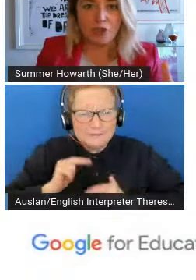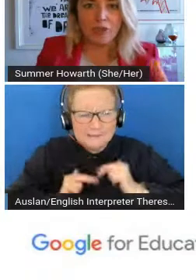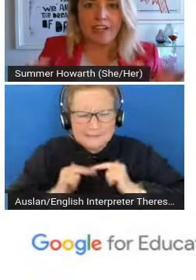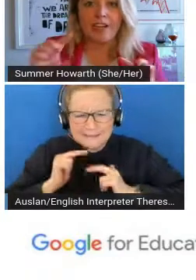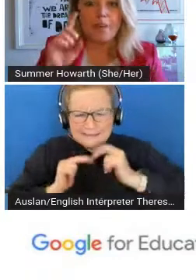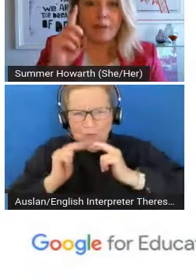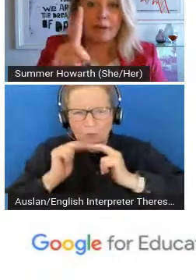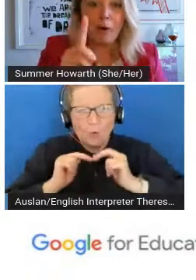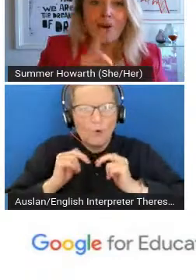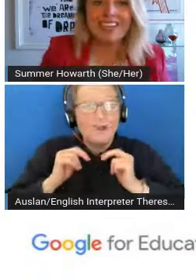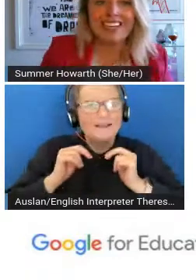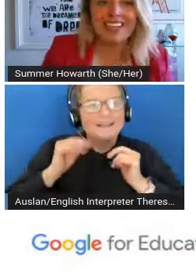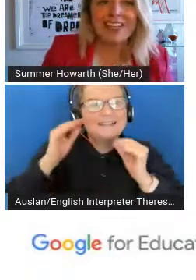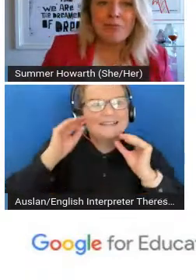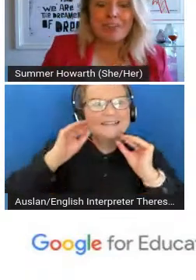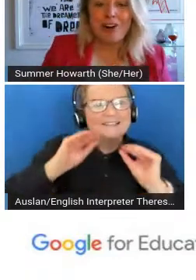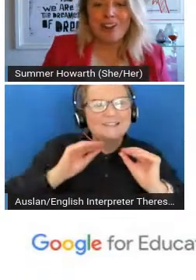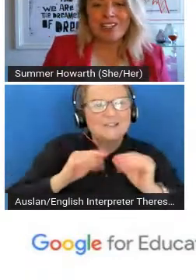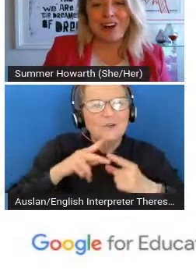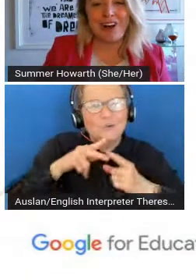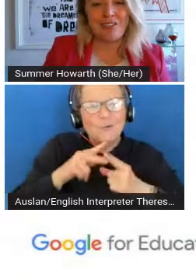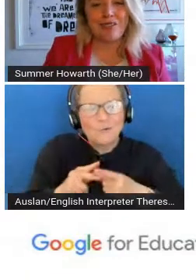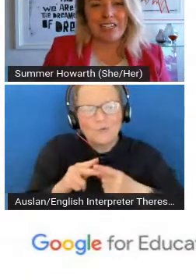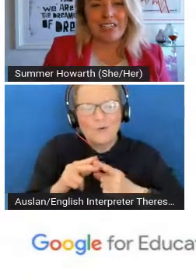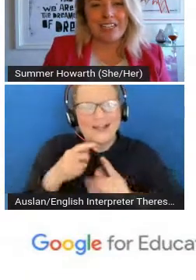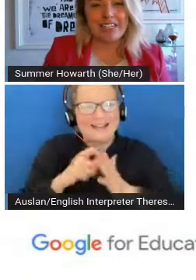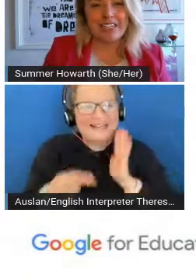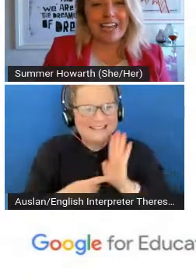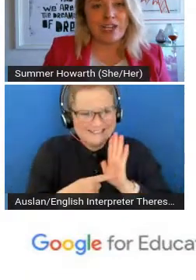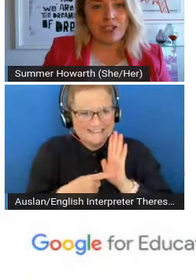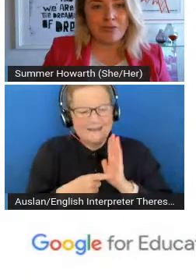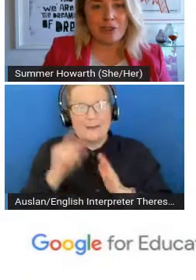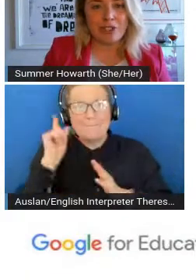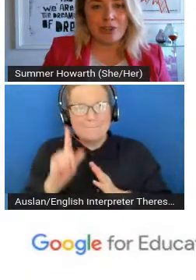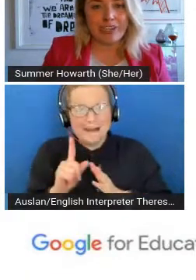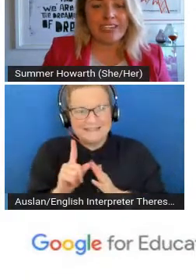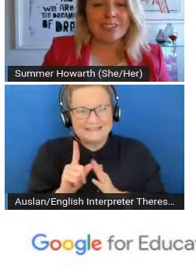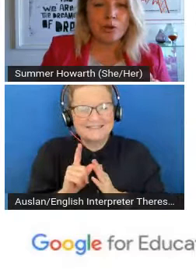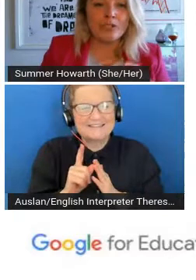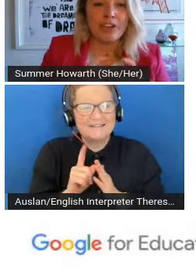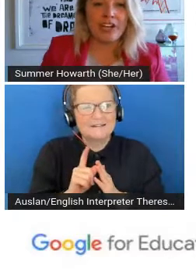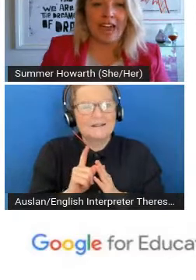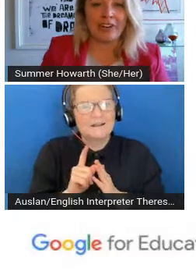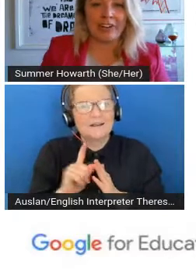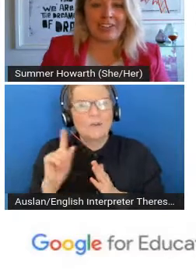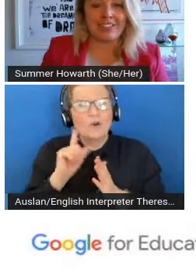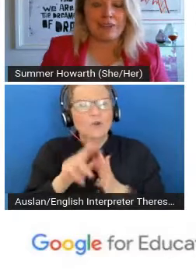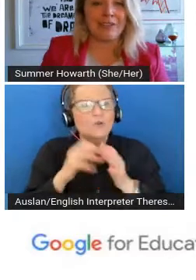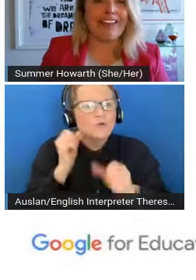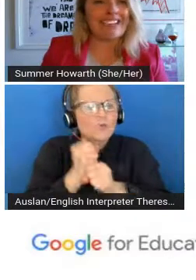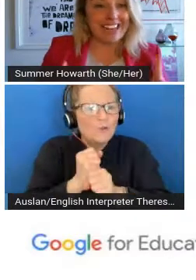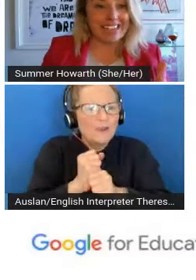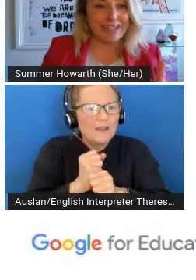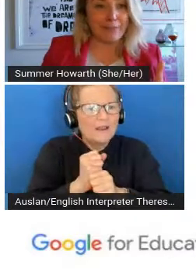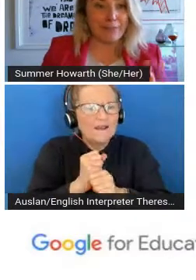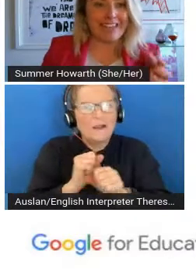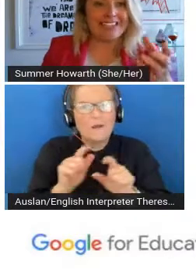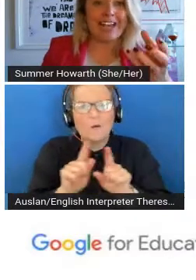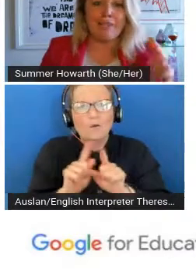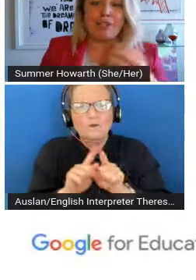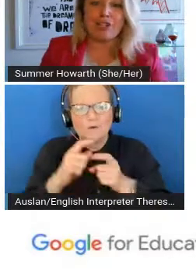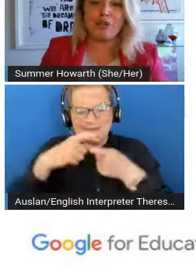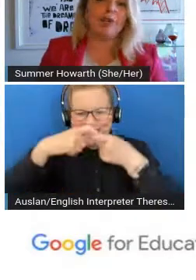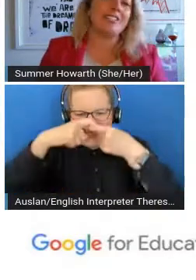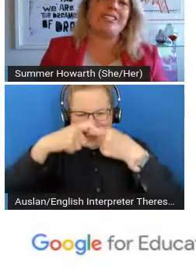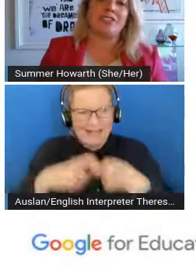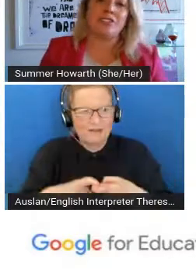teaching toolkit, but importantly, because of the nature of what you're doing, it's also anchoring us to place, and a different place.